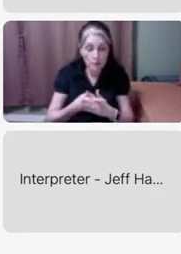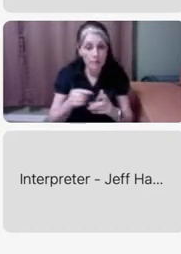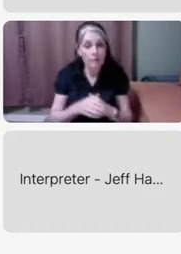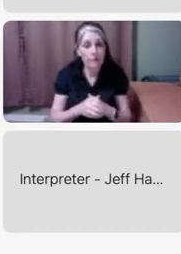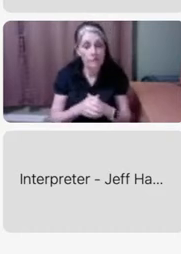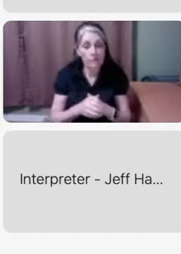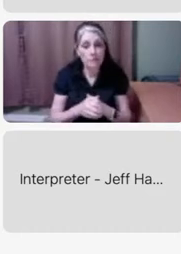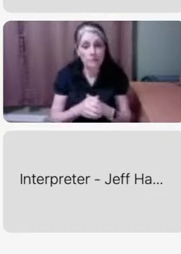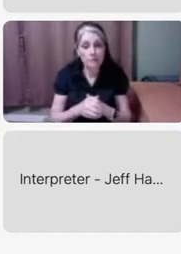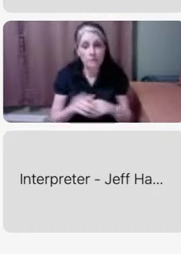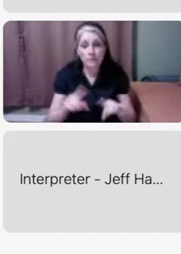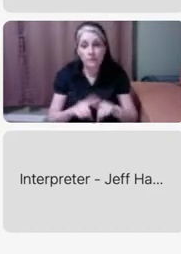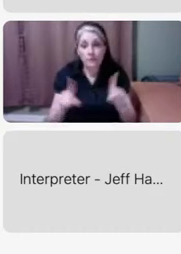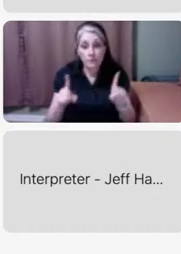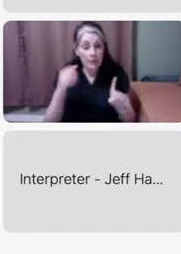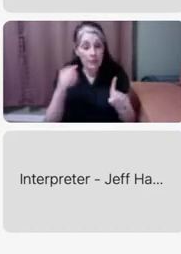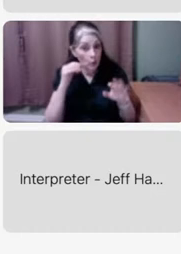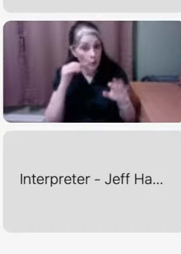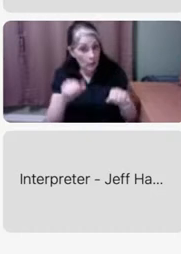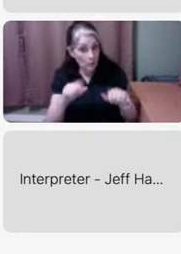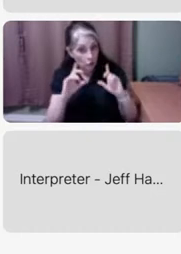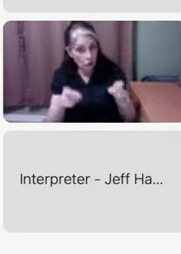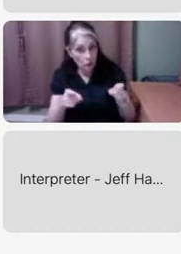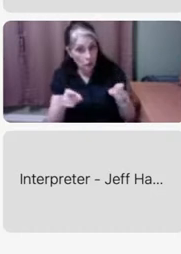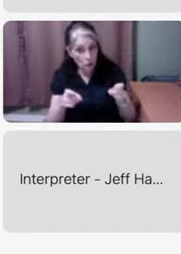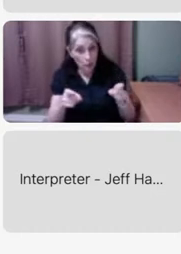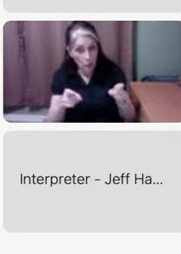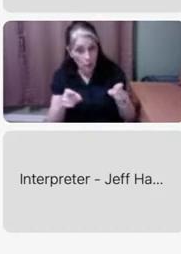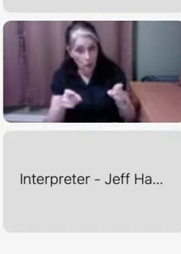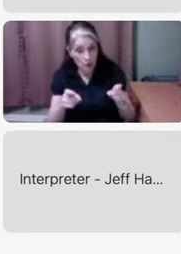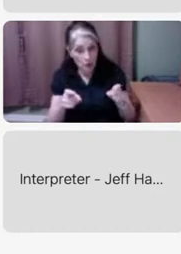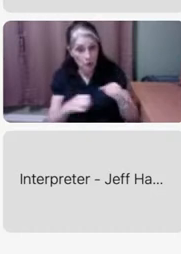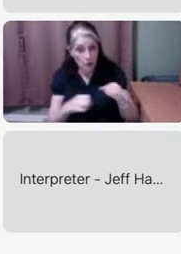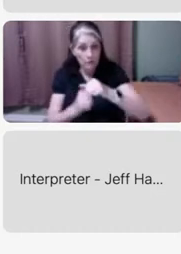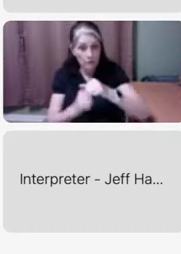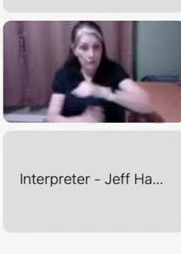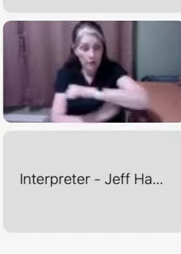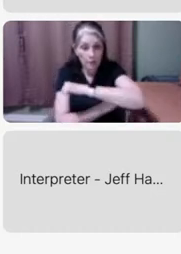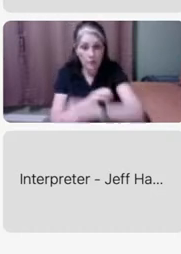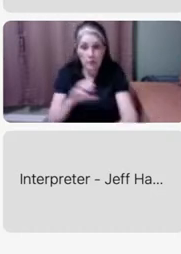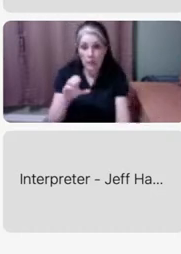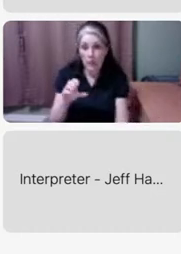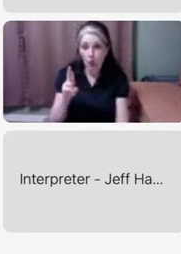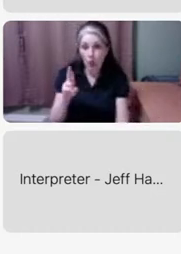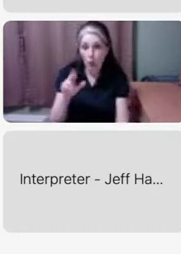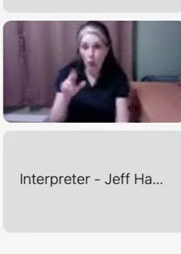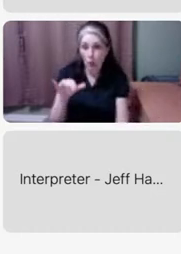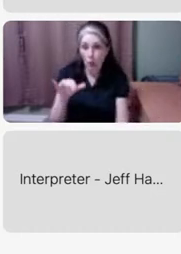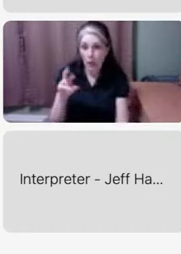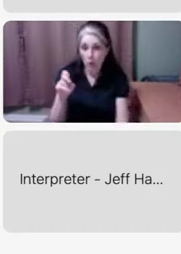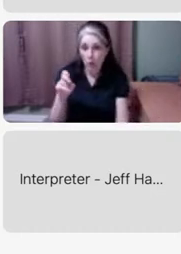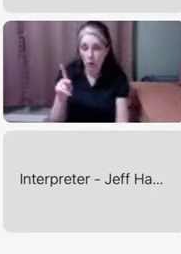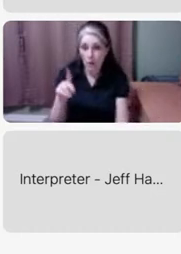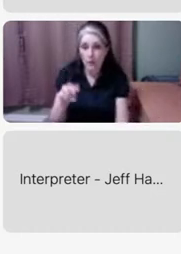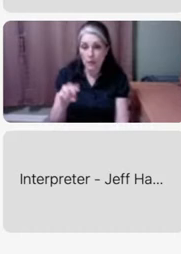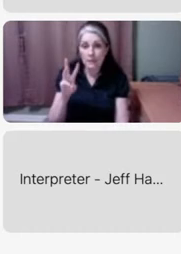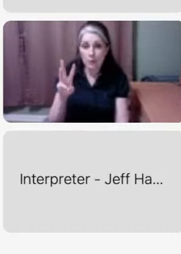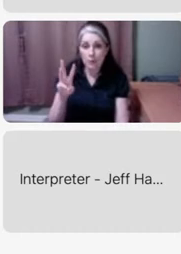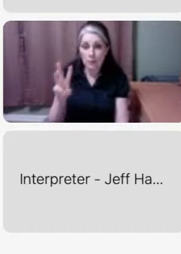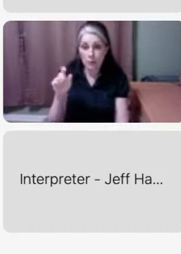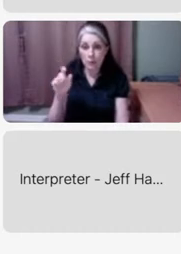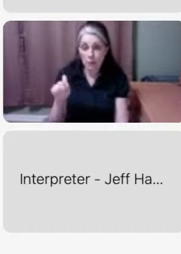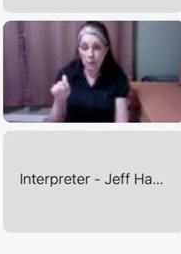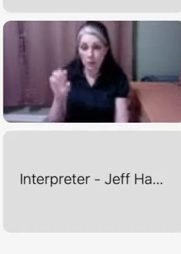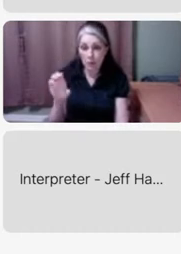donate to the cry rob foundation you can go to our webs webpage www dot cryrop.org